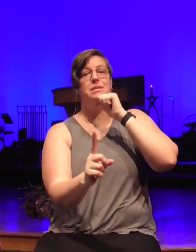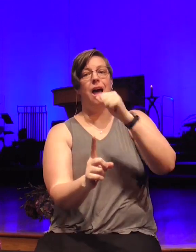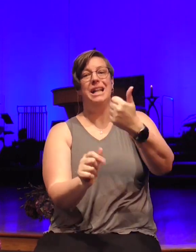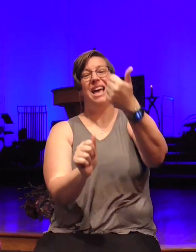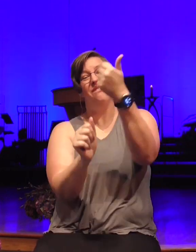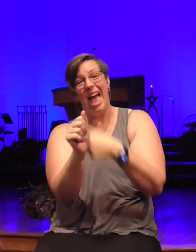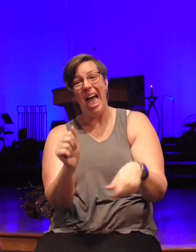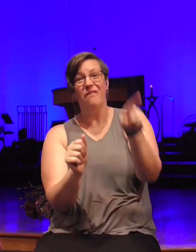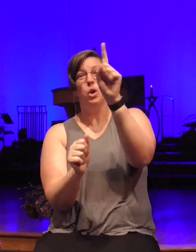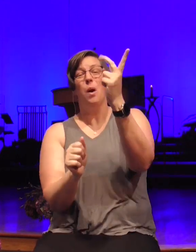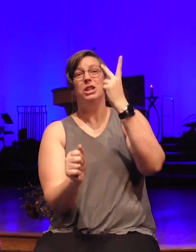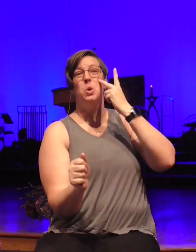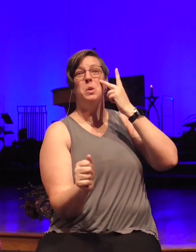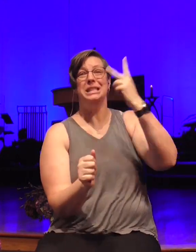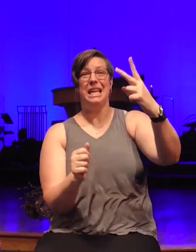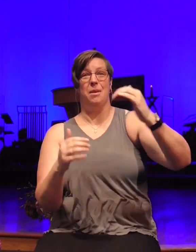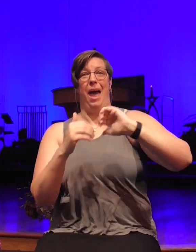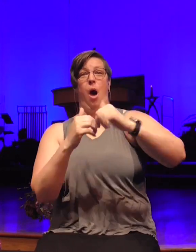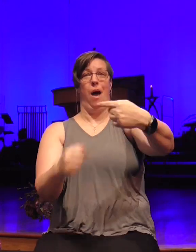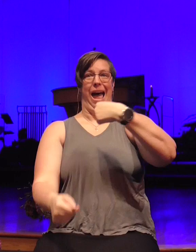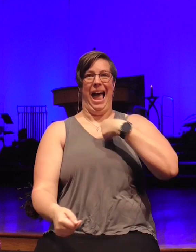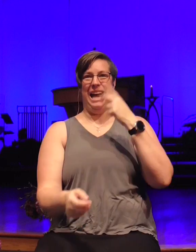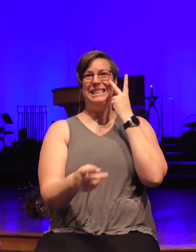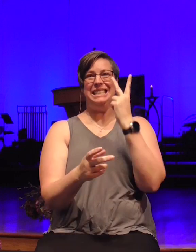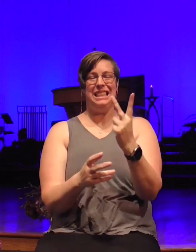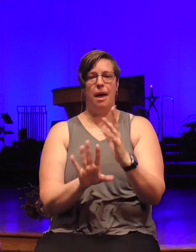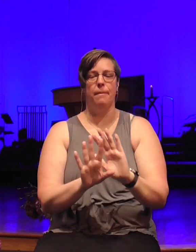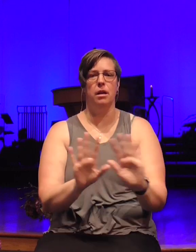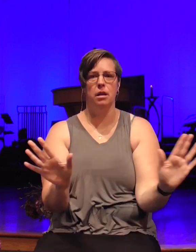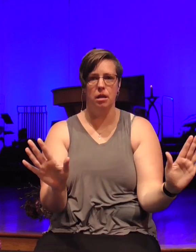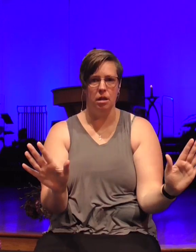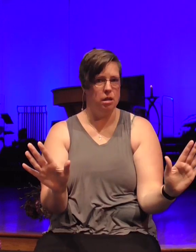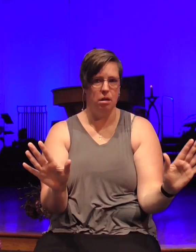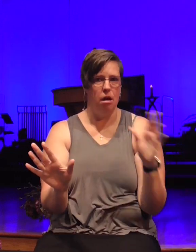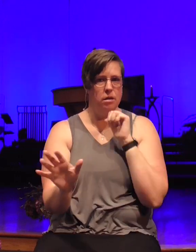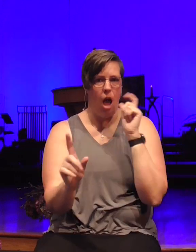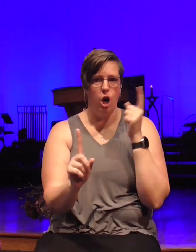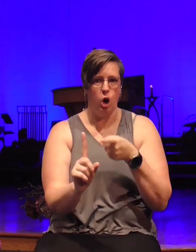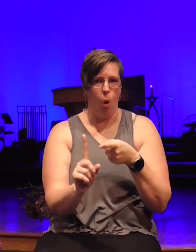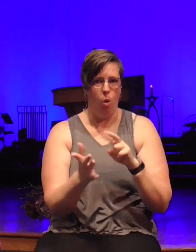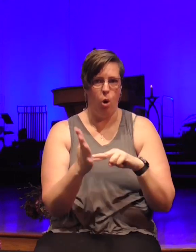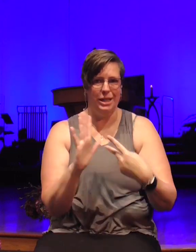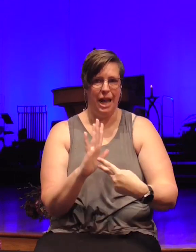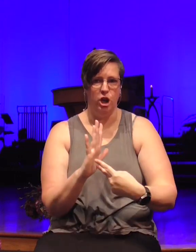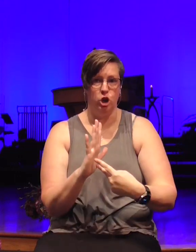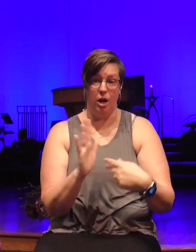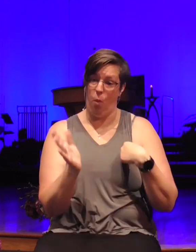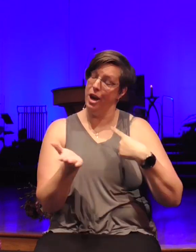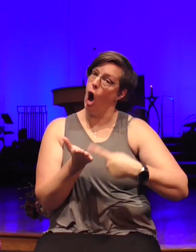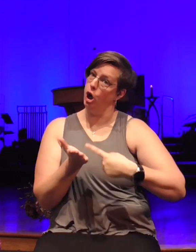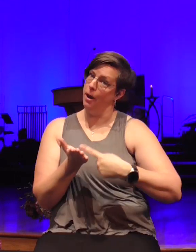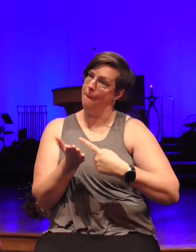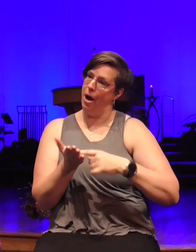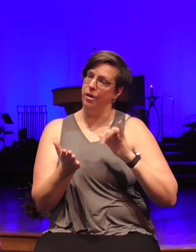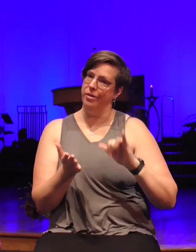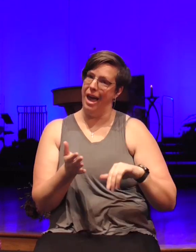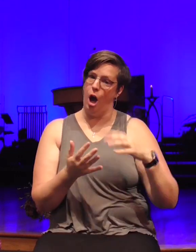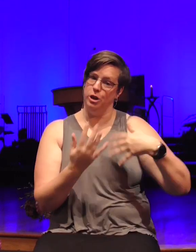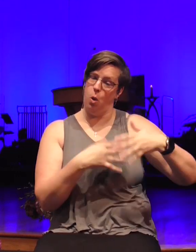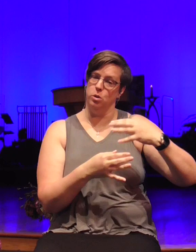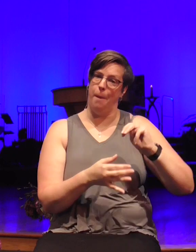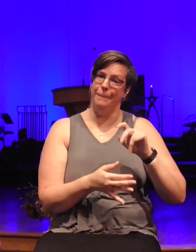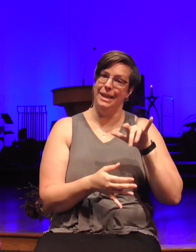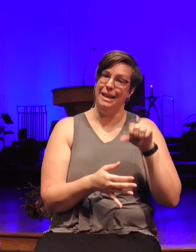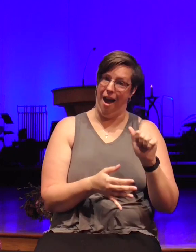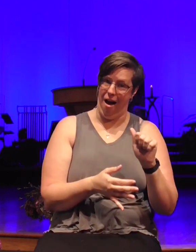the world to see things the way we see them. That's not our goal and our intention, as much as we argue about it on social media and other